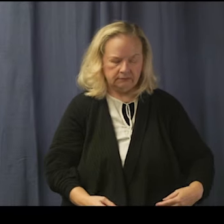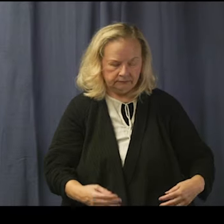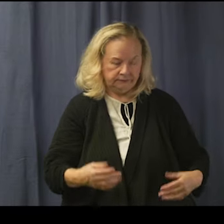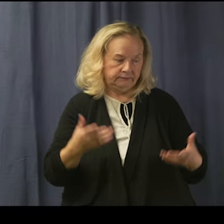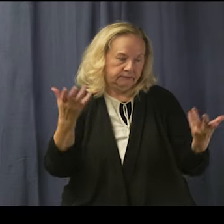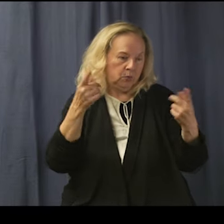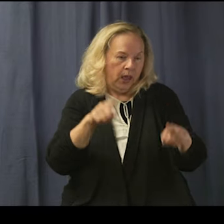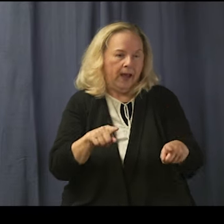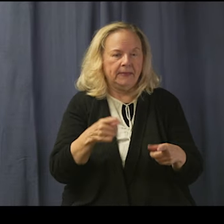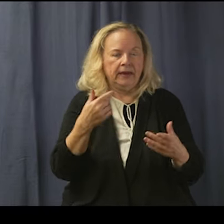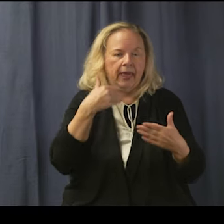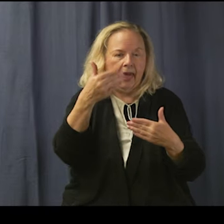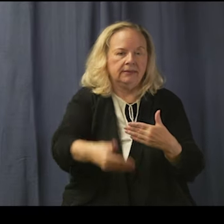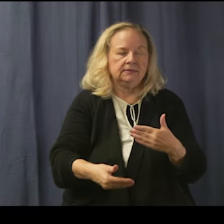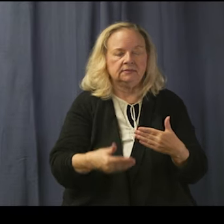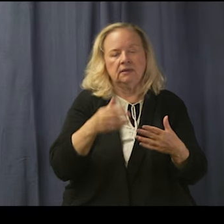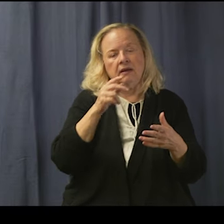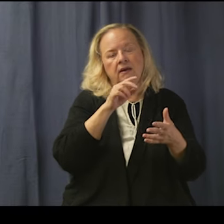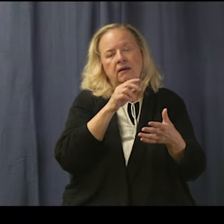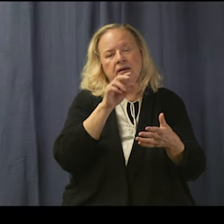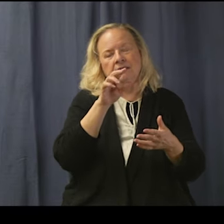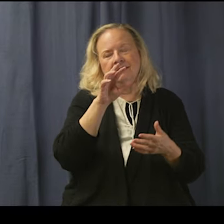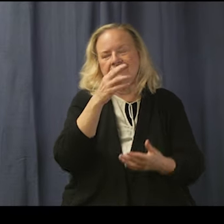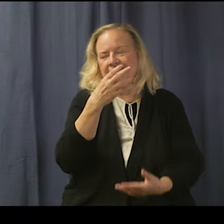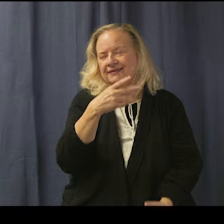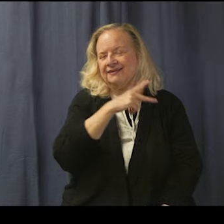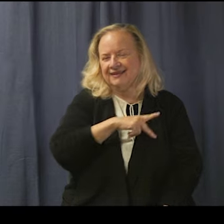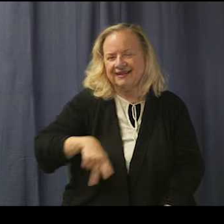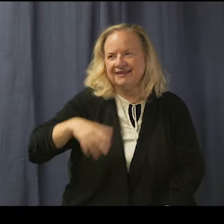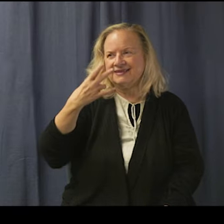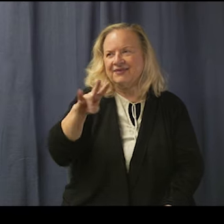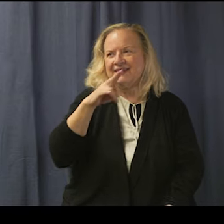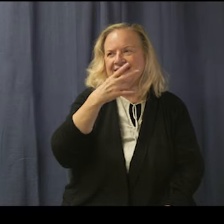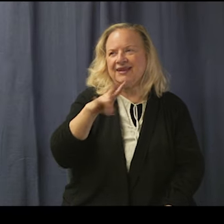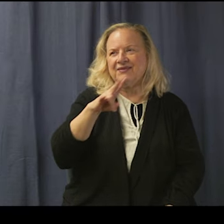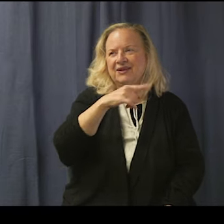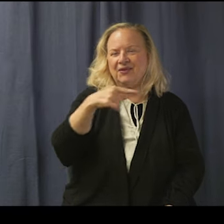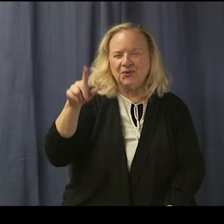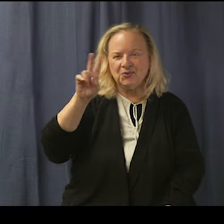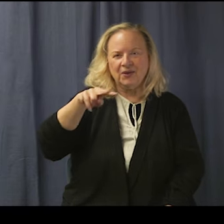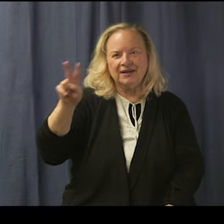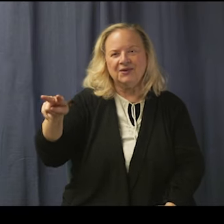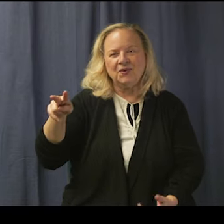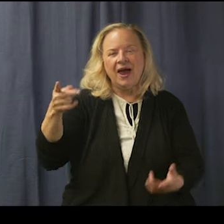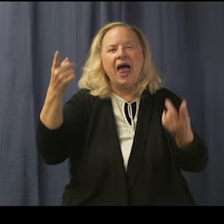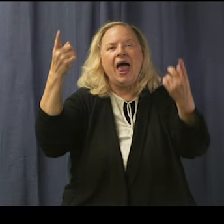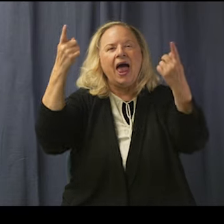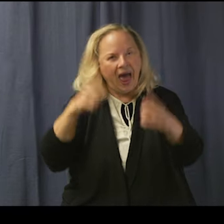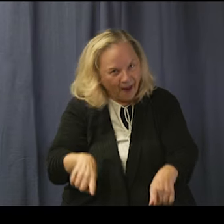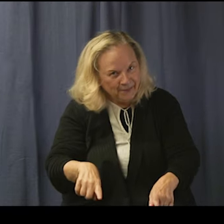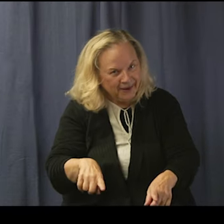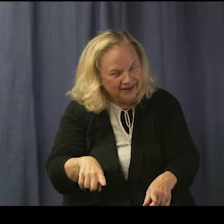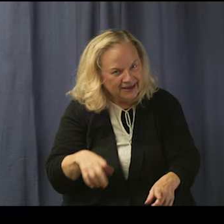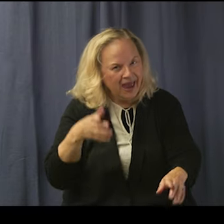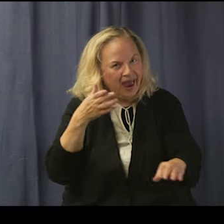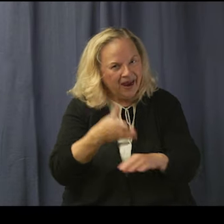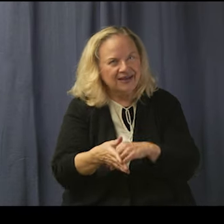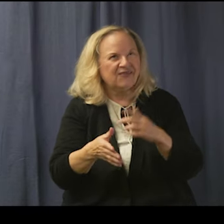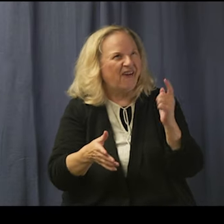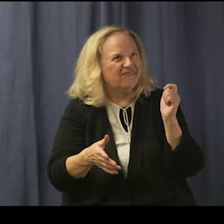So then what happens? Let's go to 1 Kings 17, verse 17 through 22. It came to pass